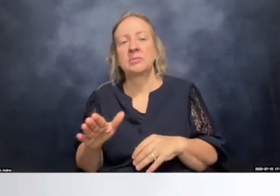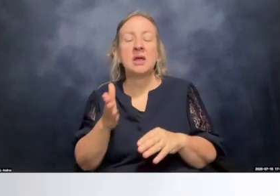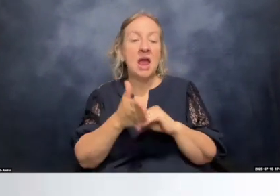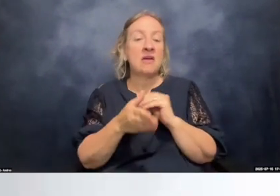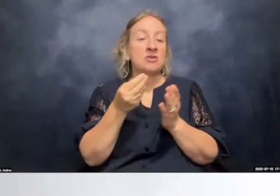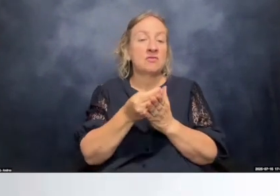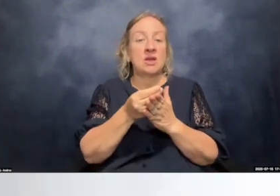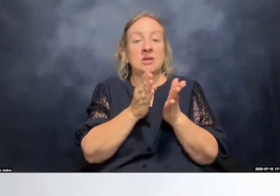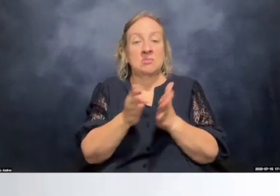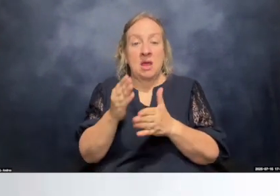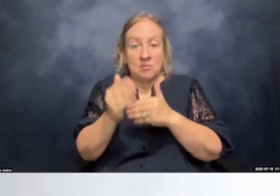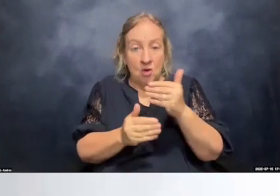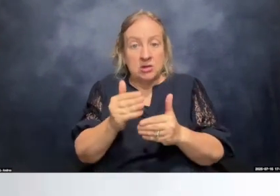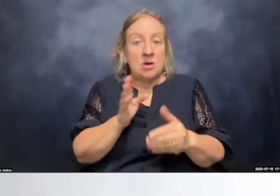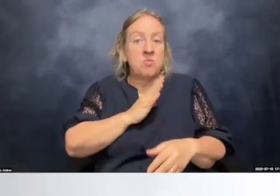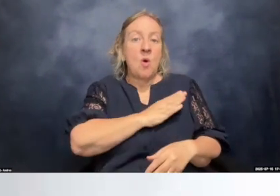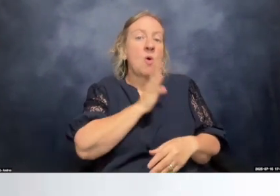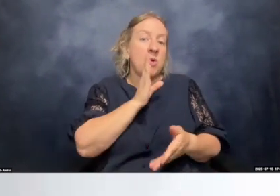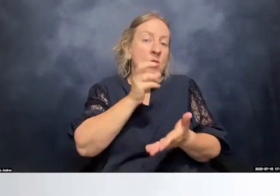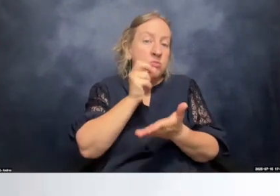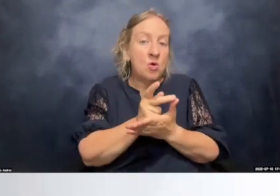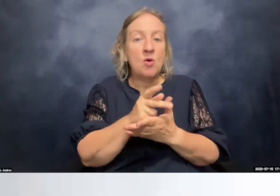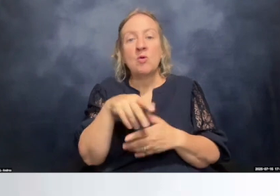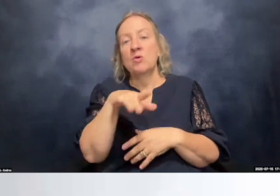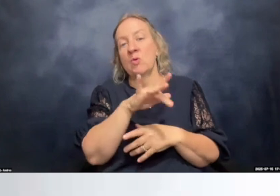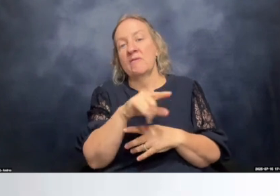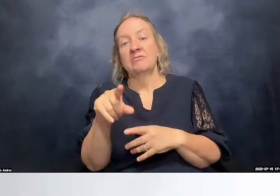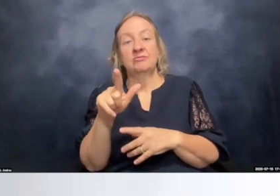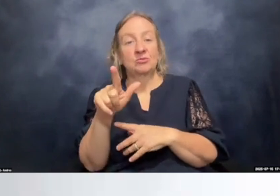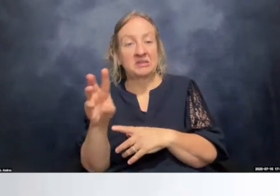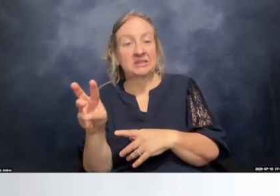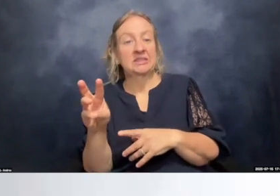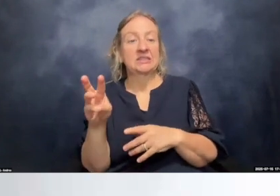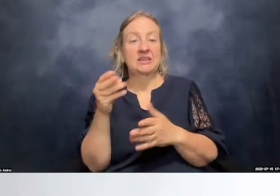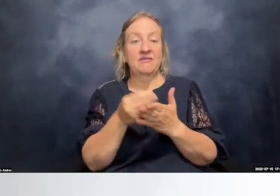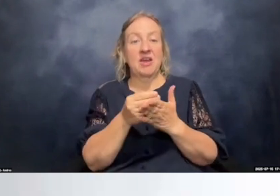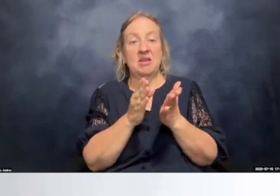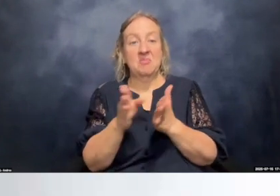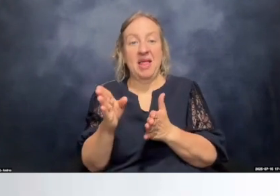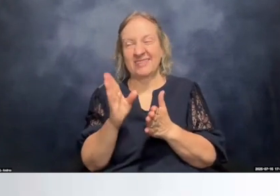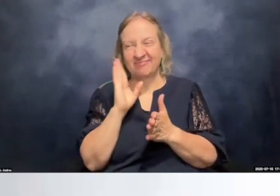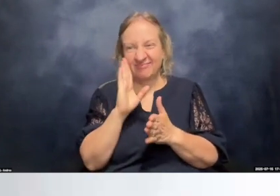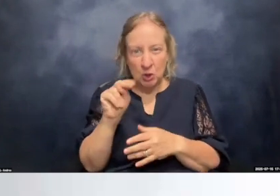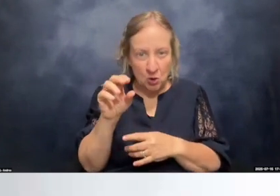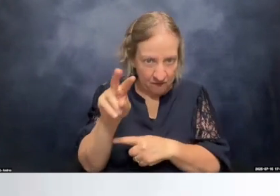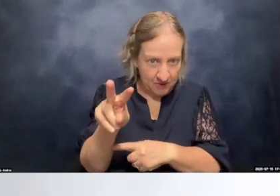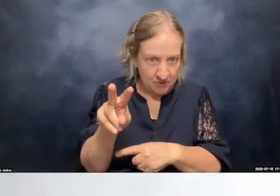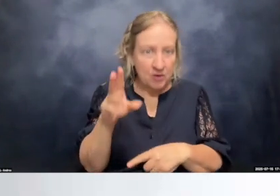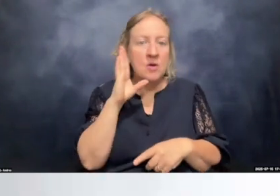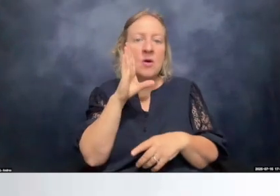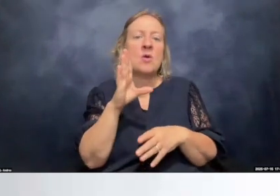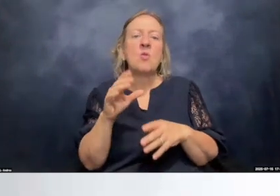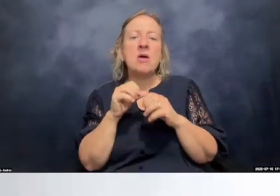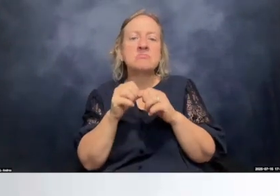board approves the 2025 to 26 funding plan in November, we'll continue to schedule public implementation work groups